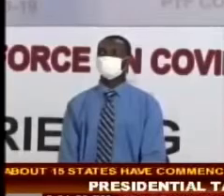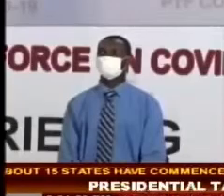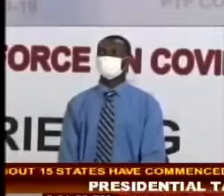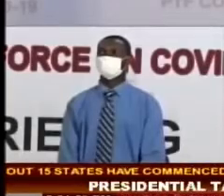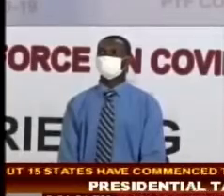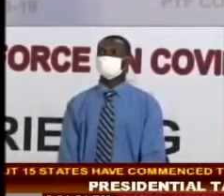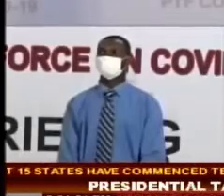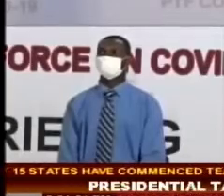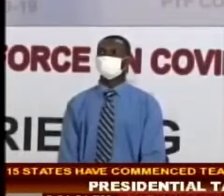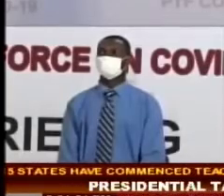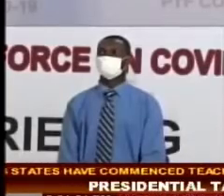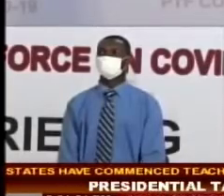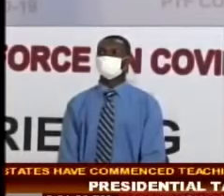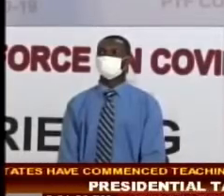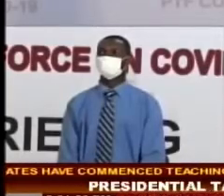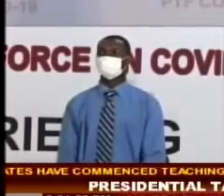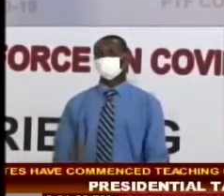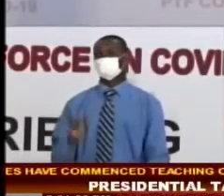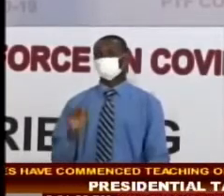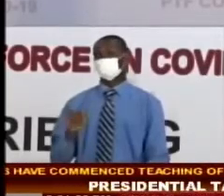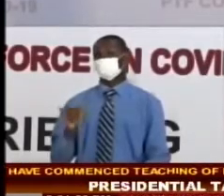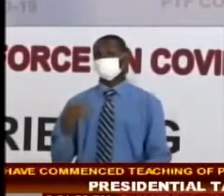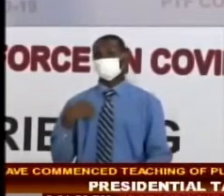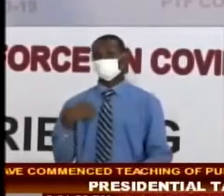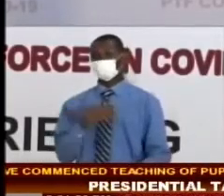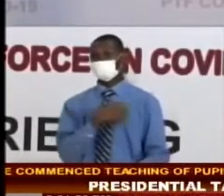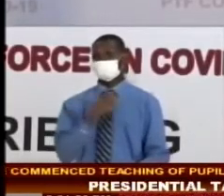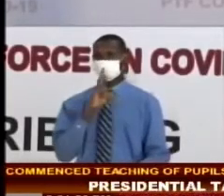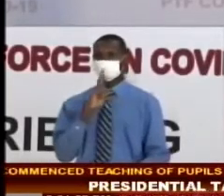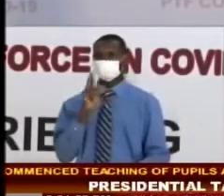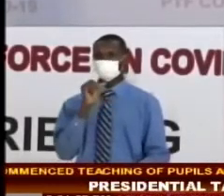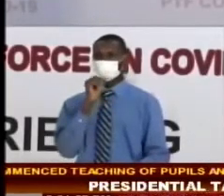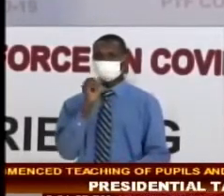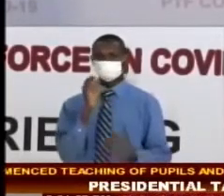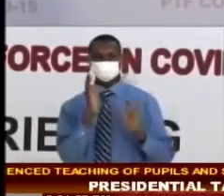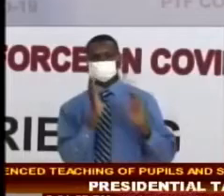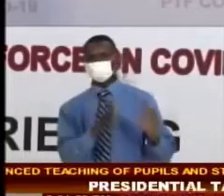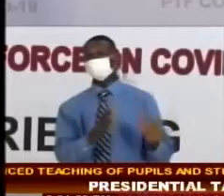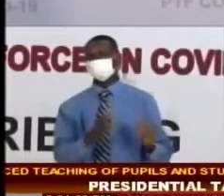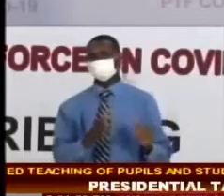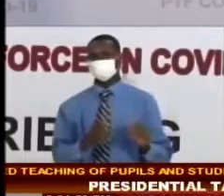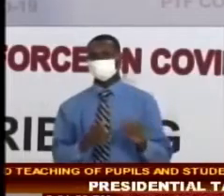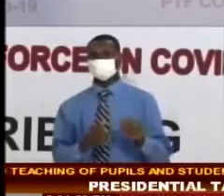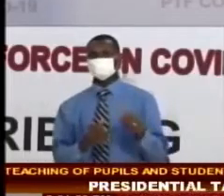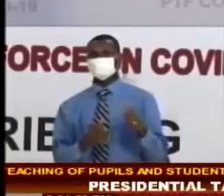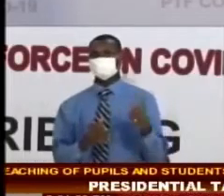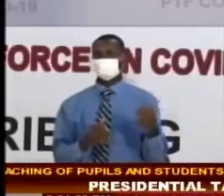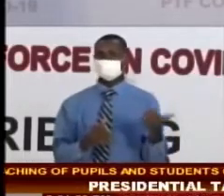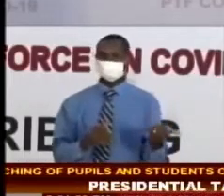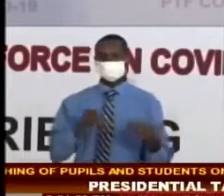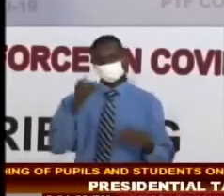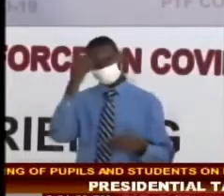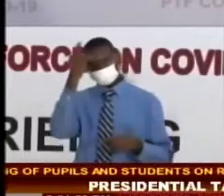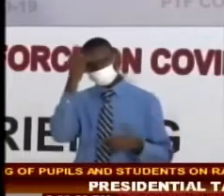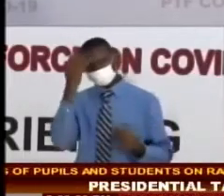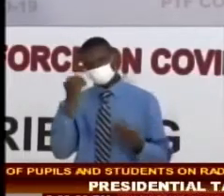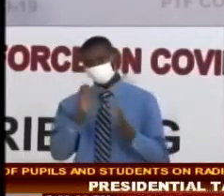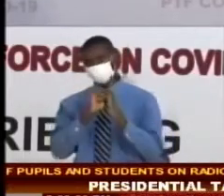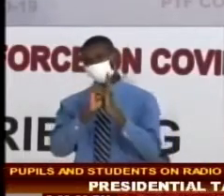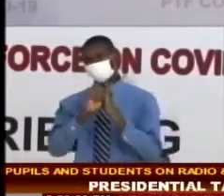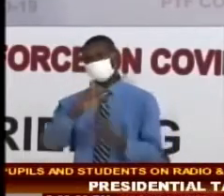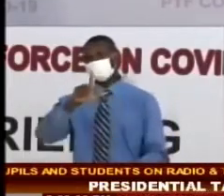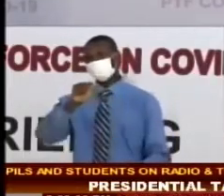Yes, we are not neglecting the other This is like Lassa fever